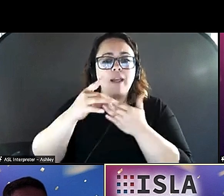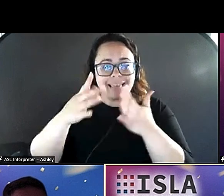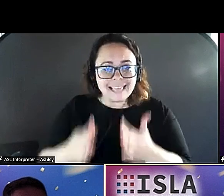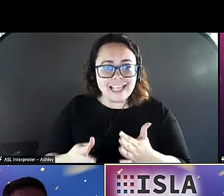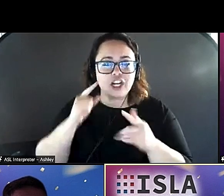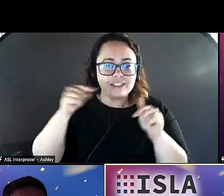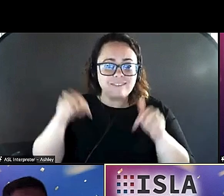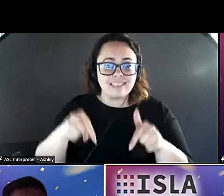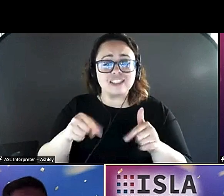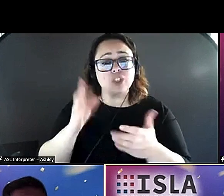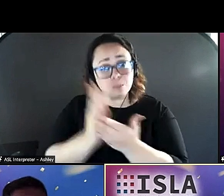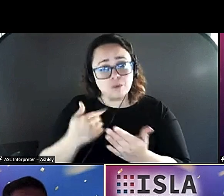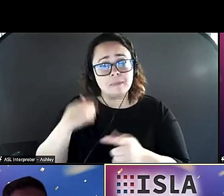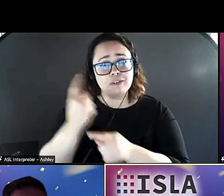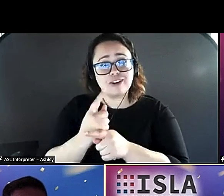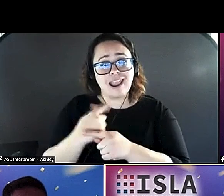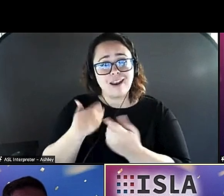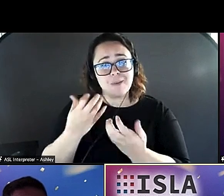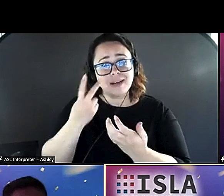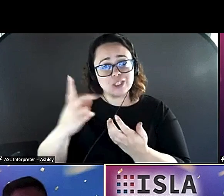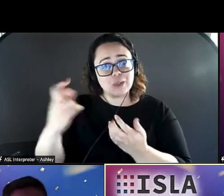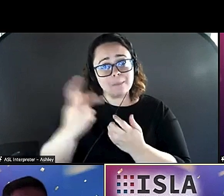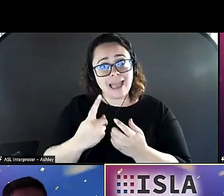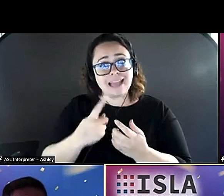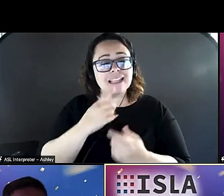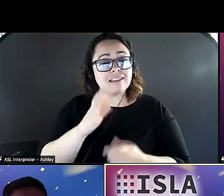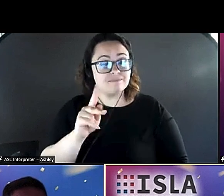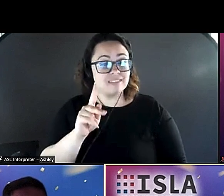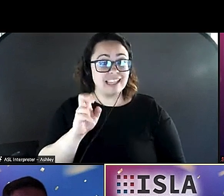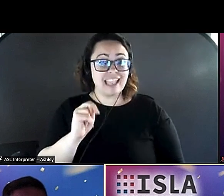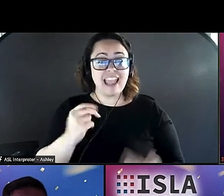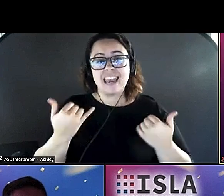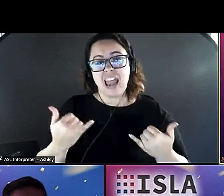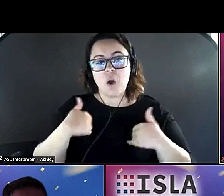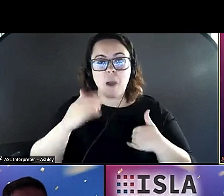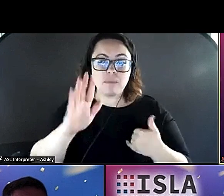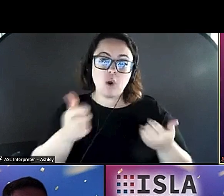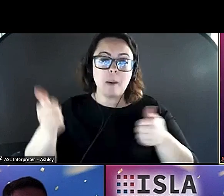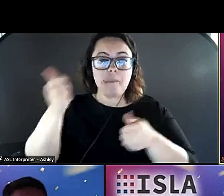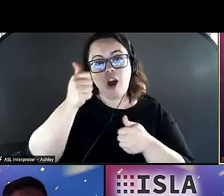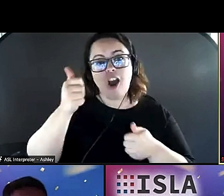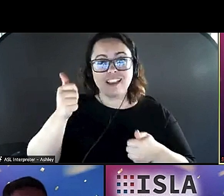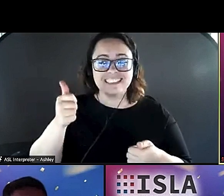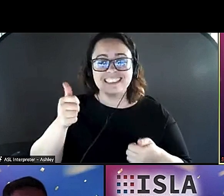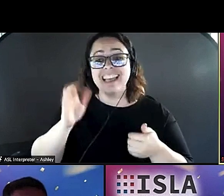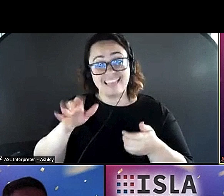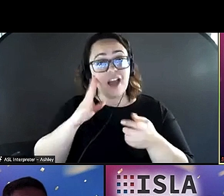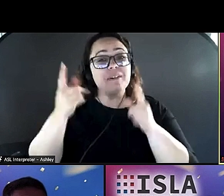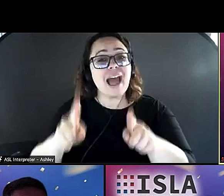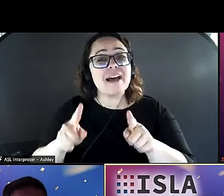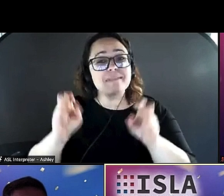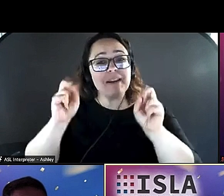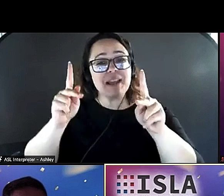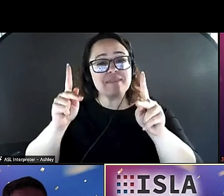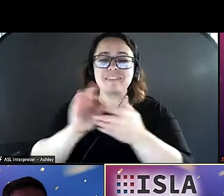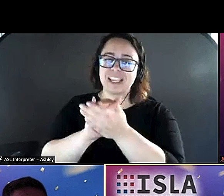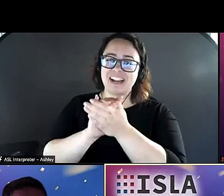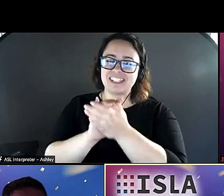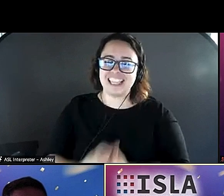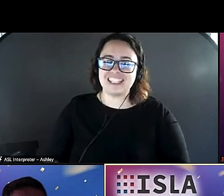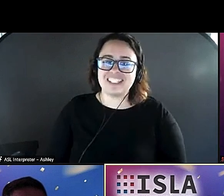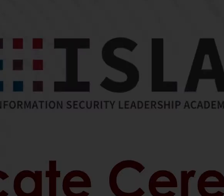prove me right. I want to see you guys come back to me and say, hey, Ken, now I'm your boss, because that's going to happen. All right. Congratulations,